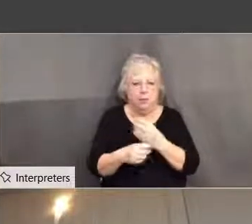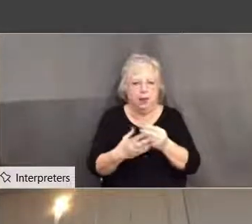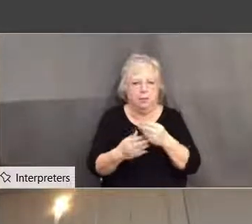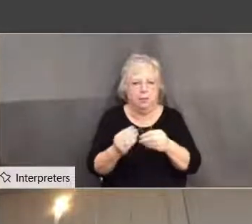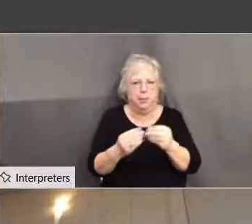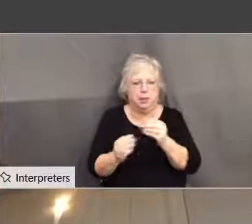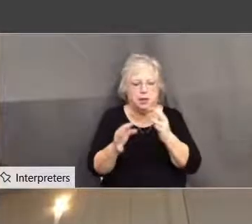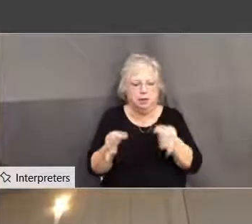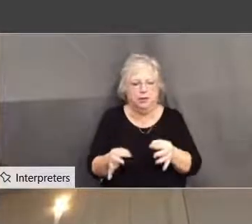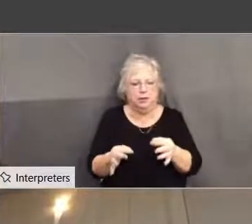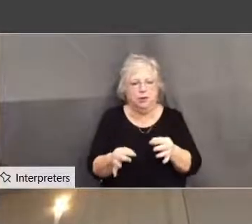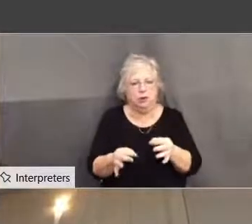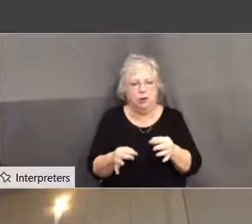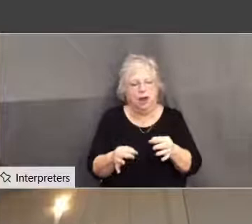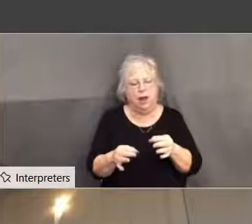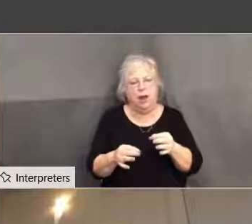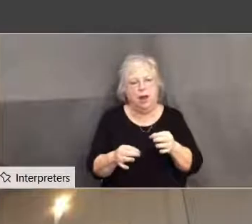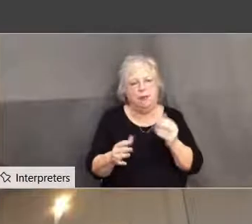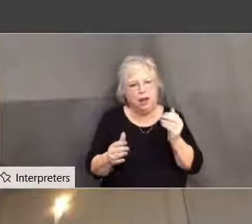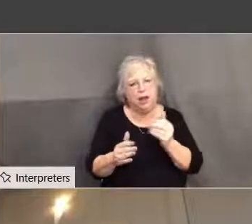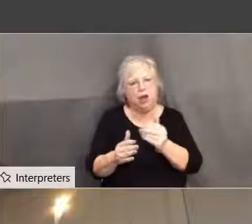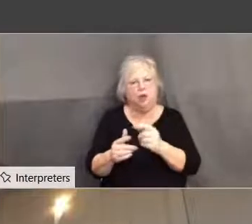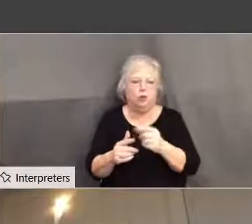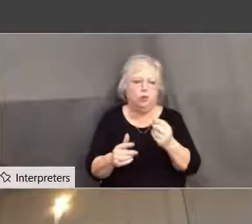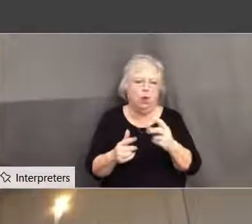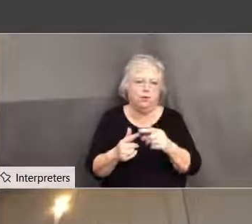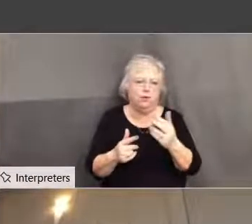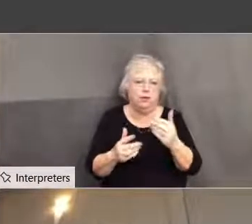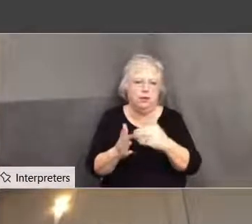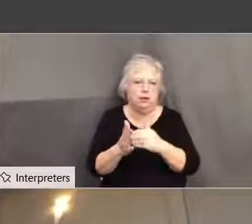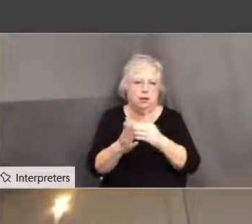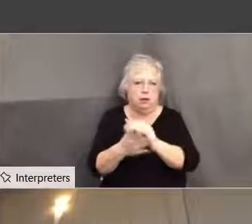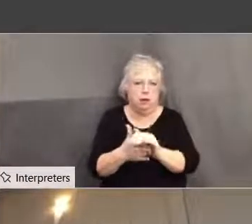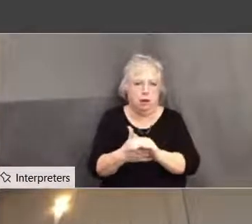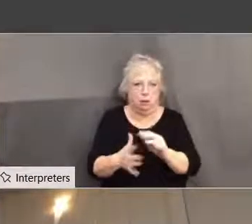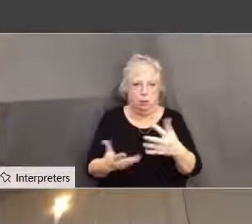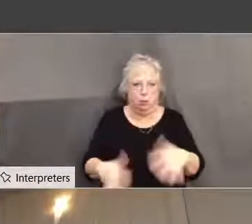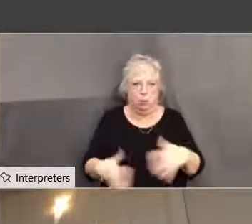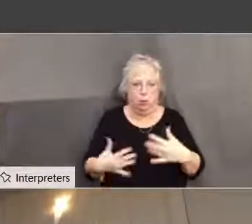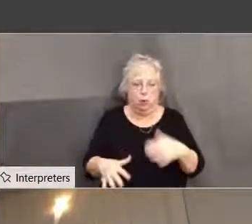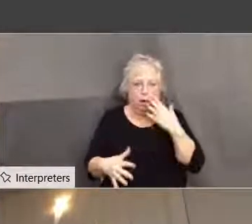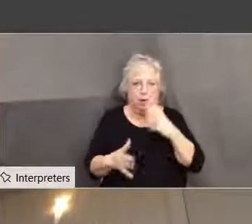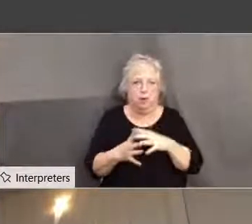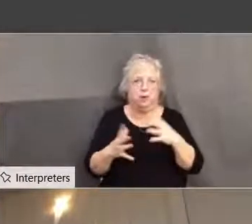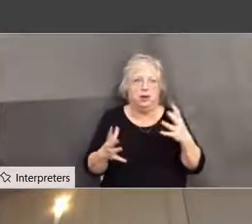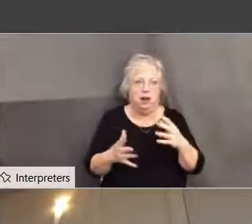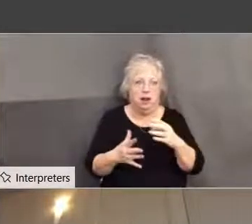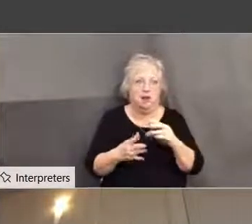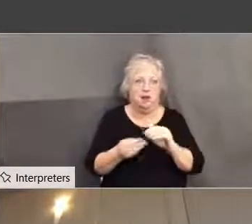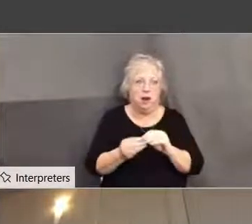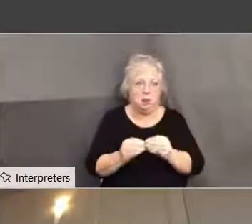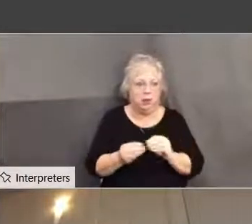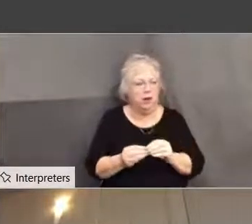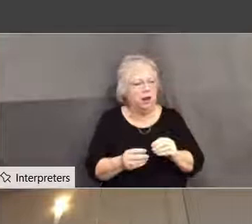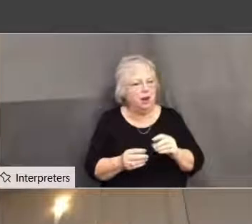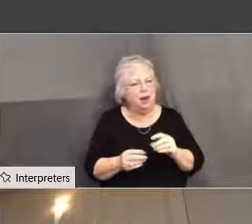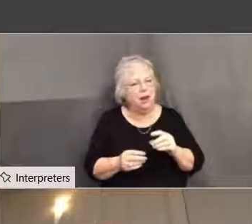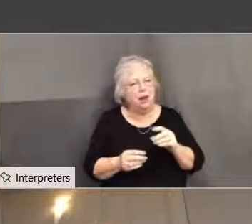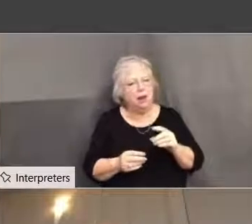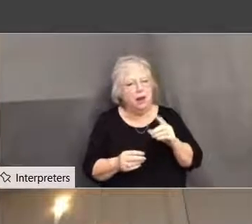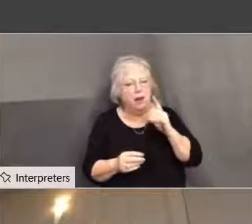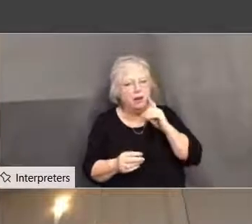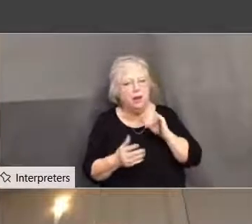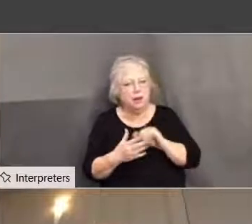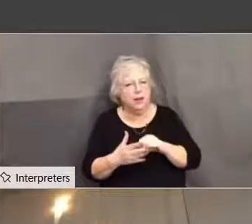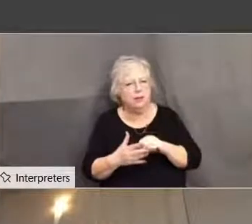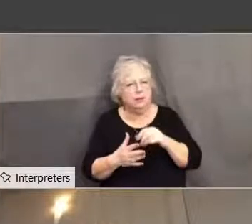$15 million. I know that was a lot of numbers. It is, but I think what you just stated, Mayor, is what was running